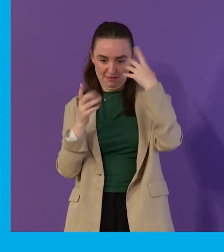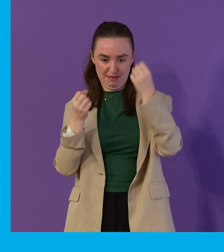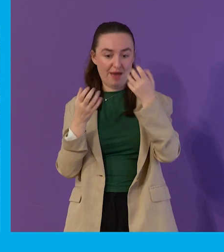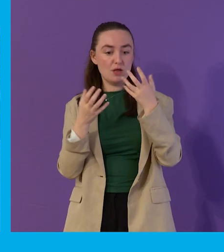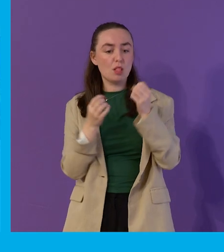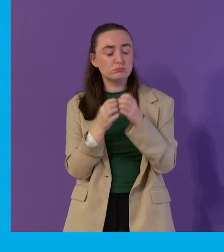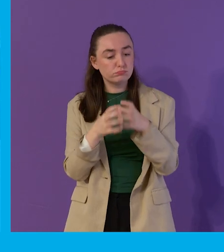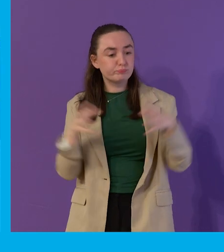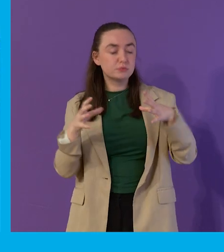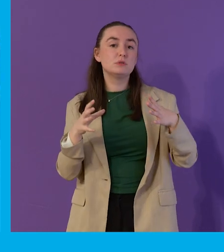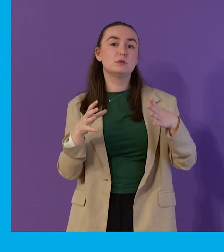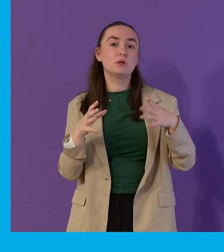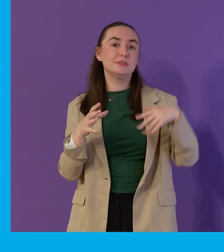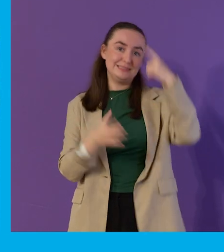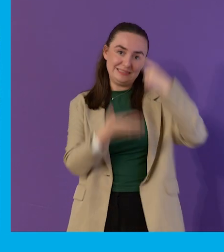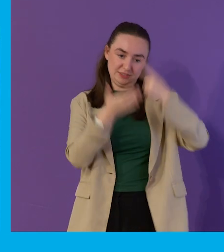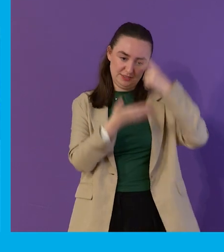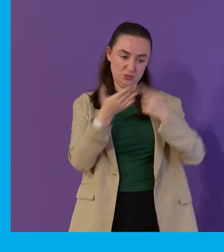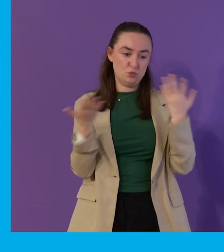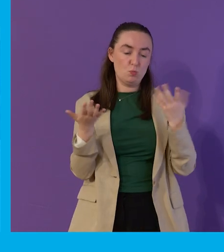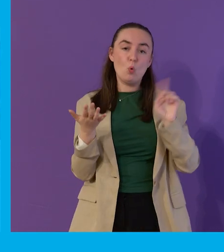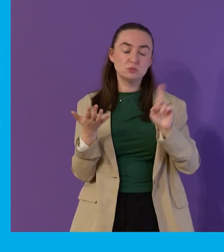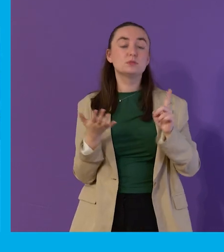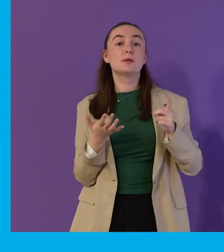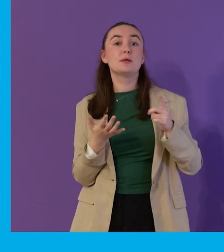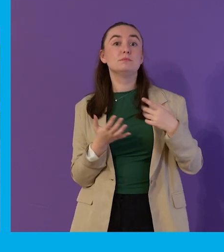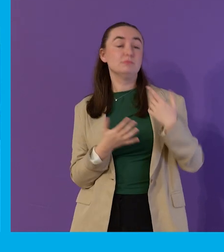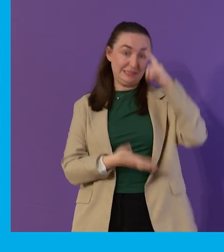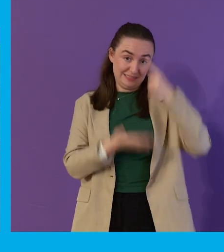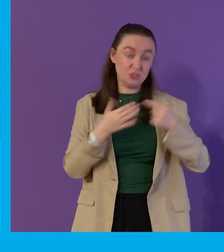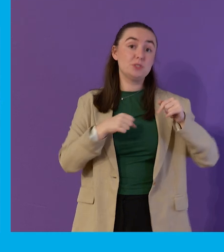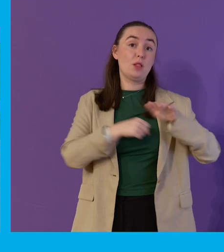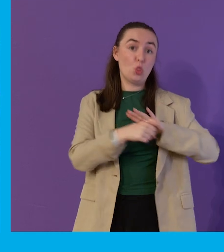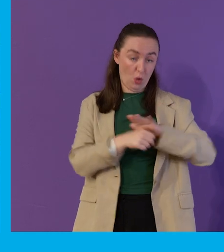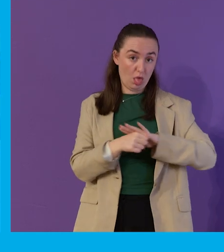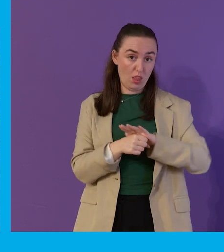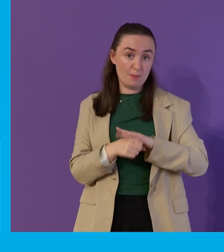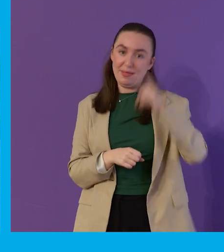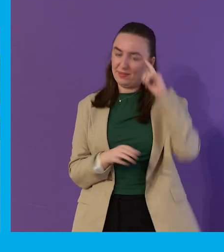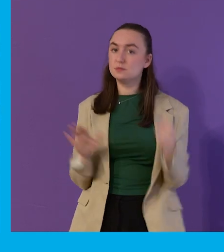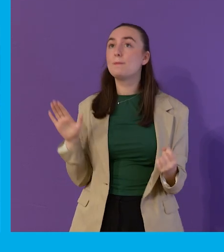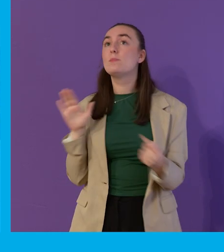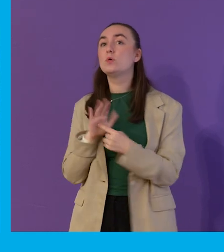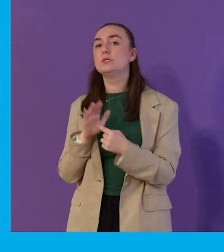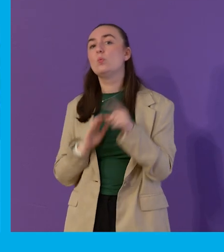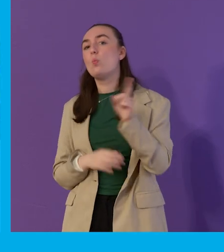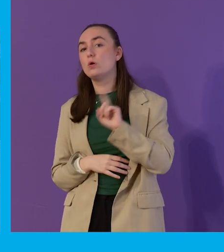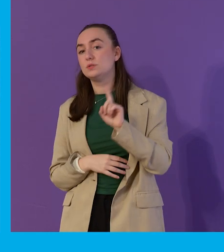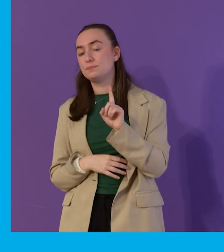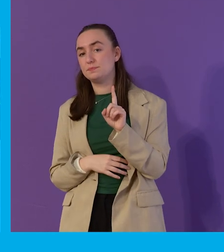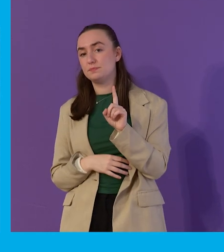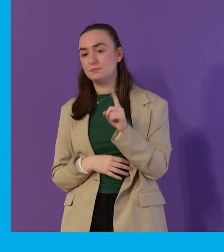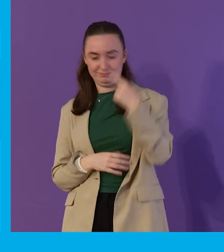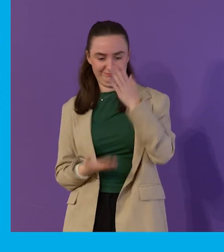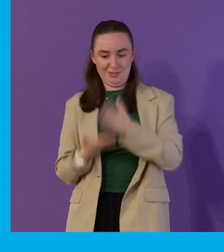locally, they tend to stick better and meet the needs of local people better. But what I think is really important in this, and this is a